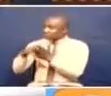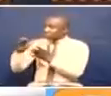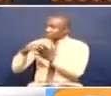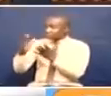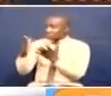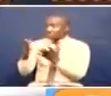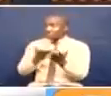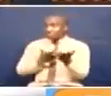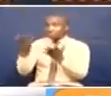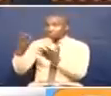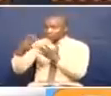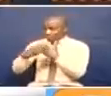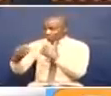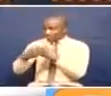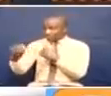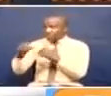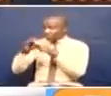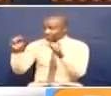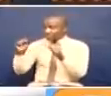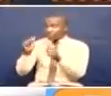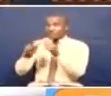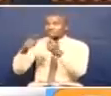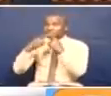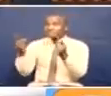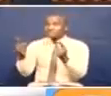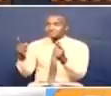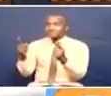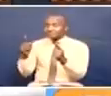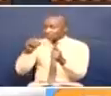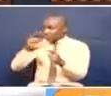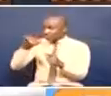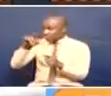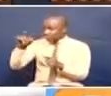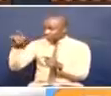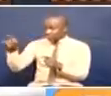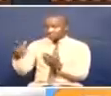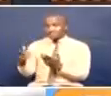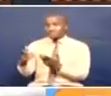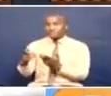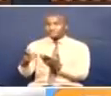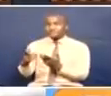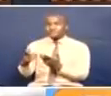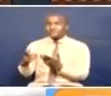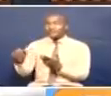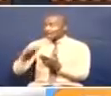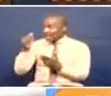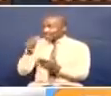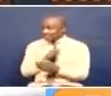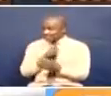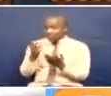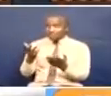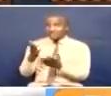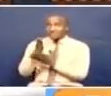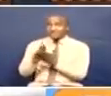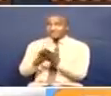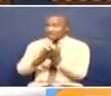copy the presidential results, mm-hmm, which they had announced at the respective constituency tallying centers. The other fear was that some returning